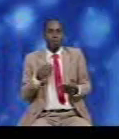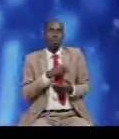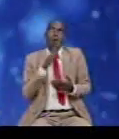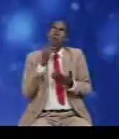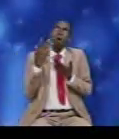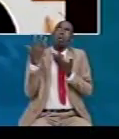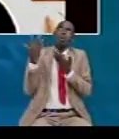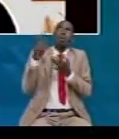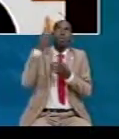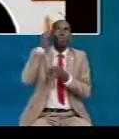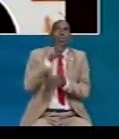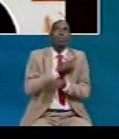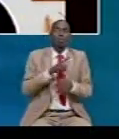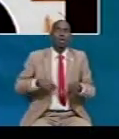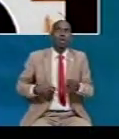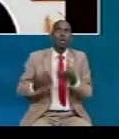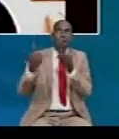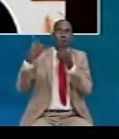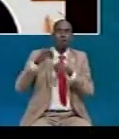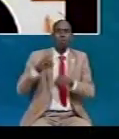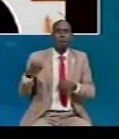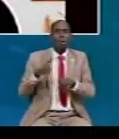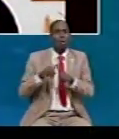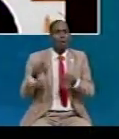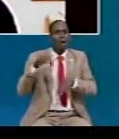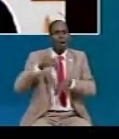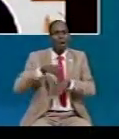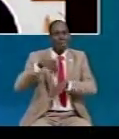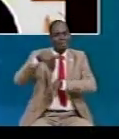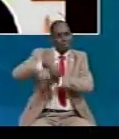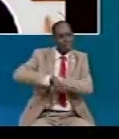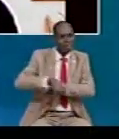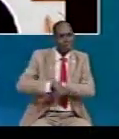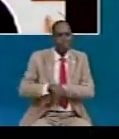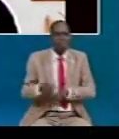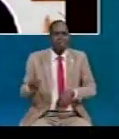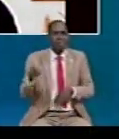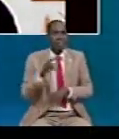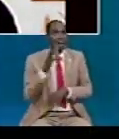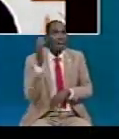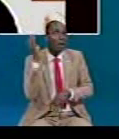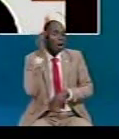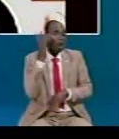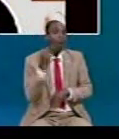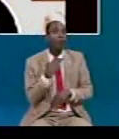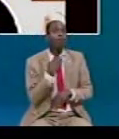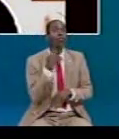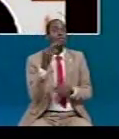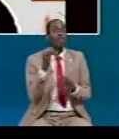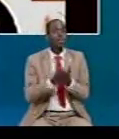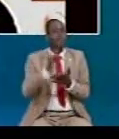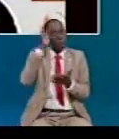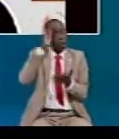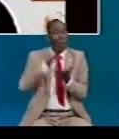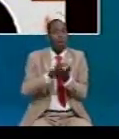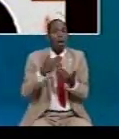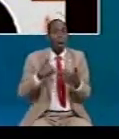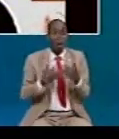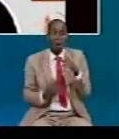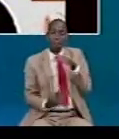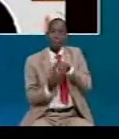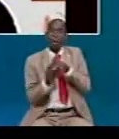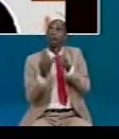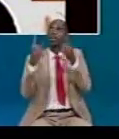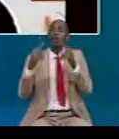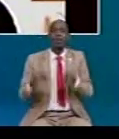Lord. And at midnight, it says, they had the voice that the bridegroom is come. And the